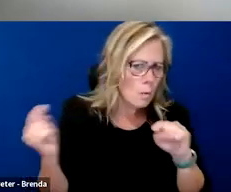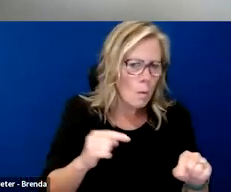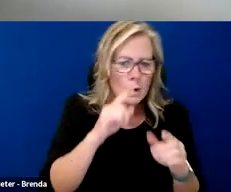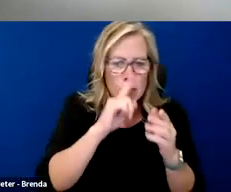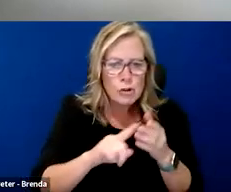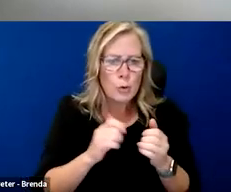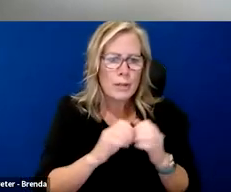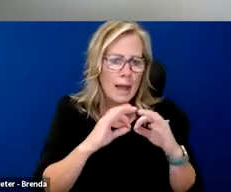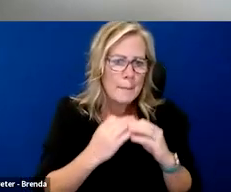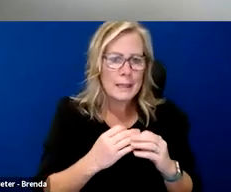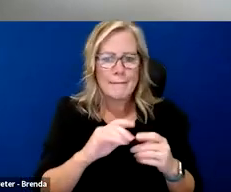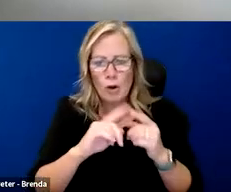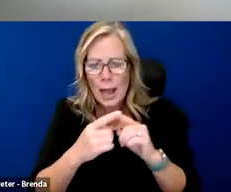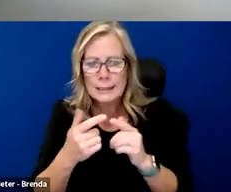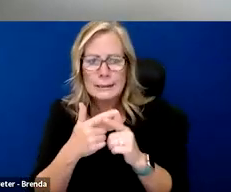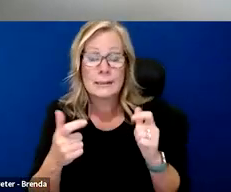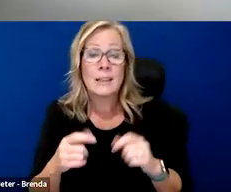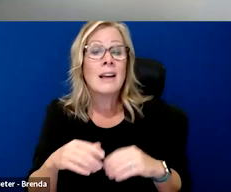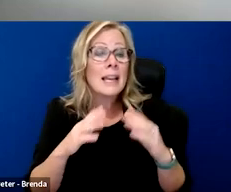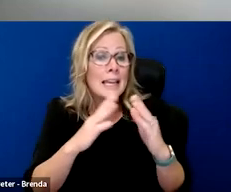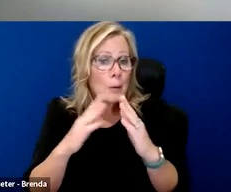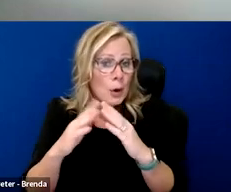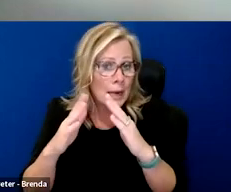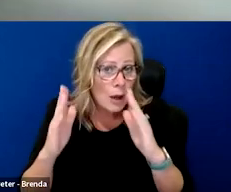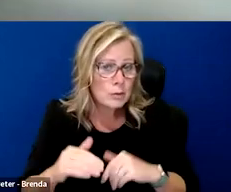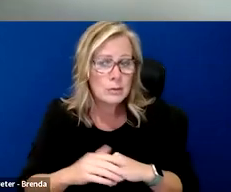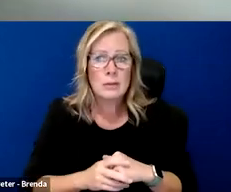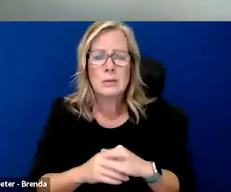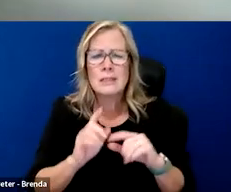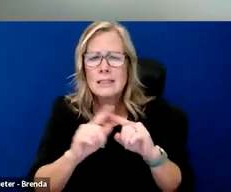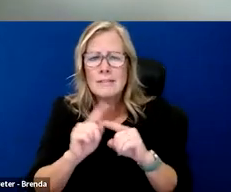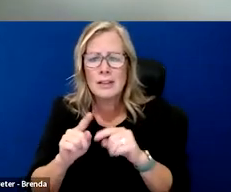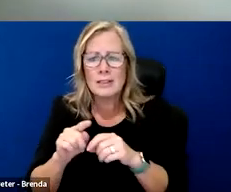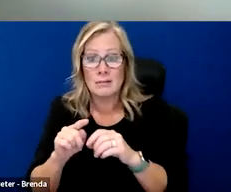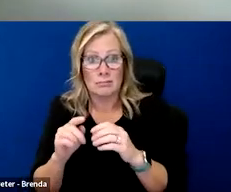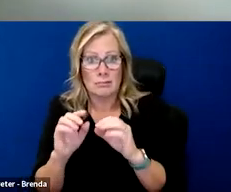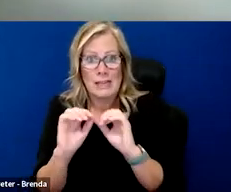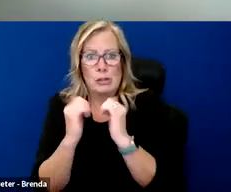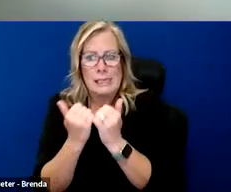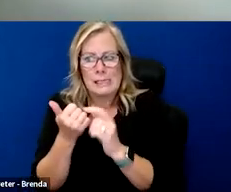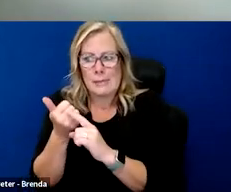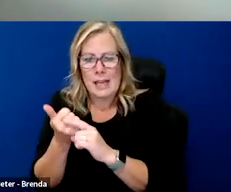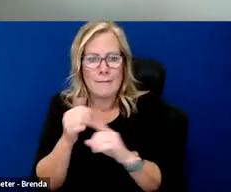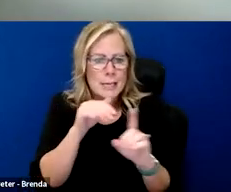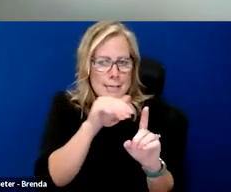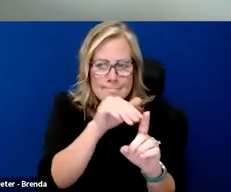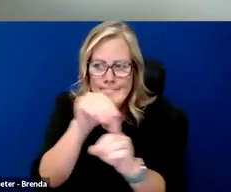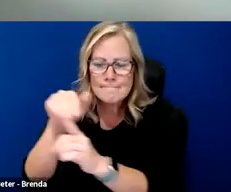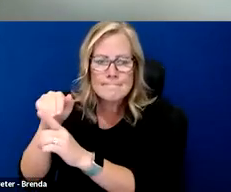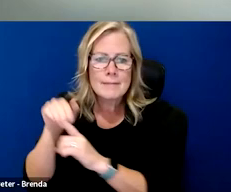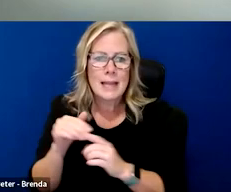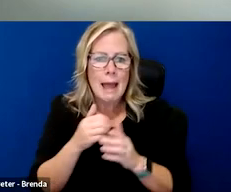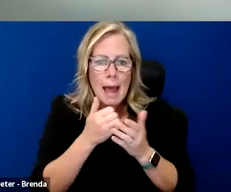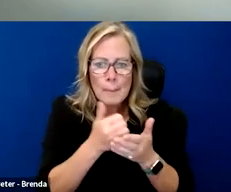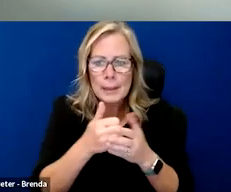friends. Organizations like neighborhood houses and others reaching out to people during this event, knowing that people might be at risk,